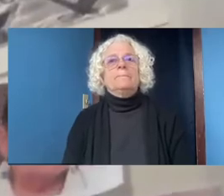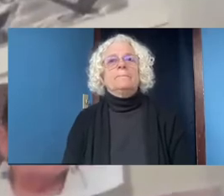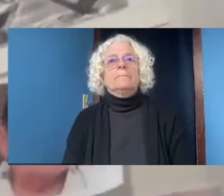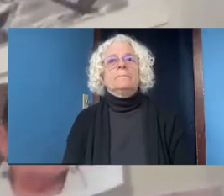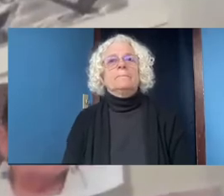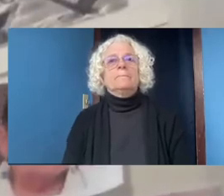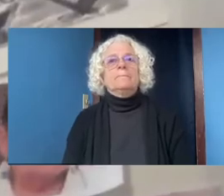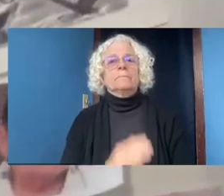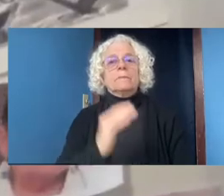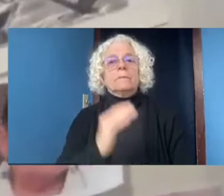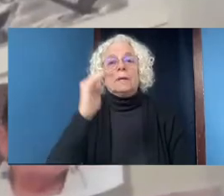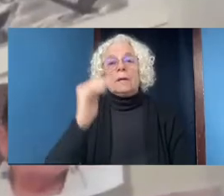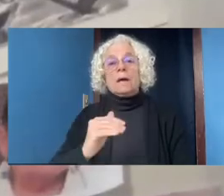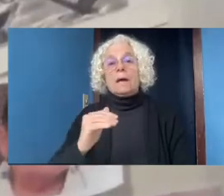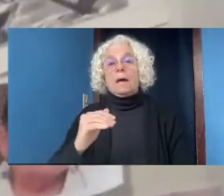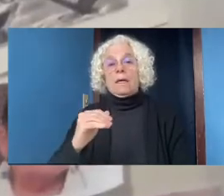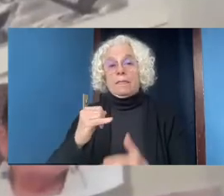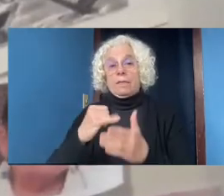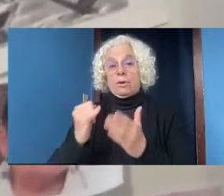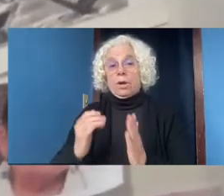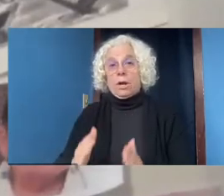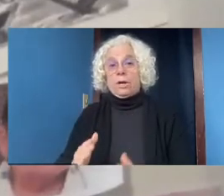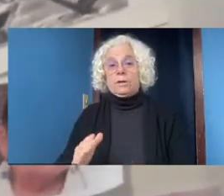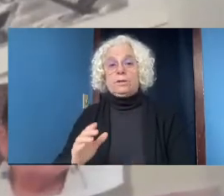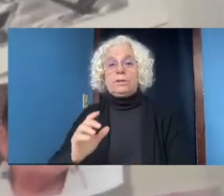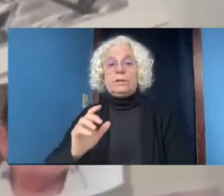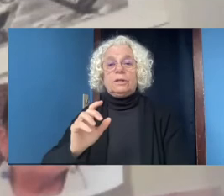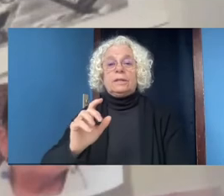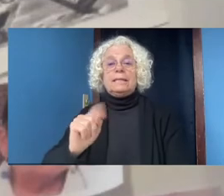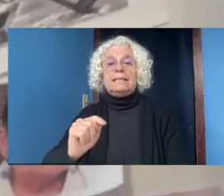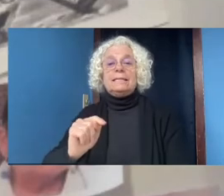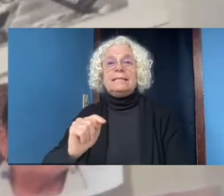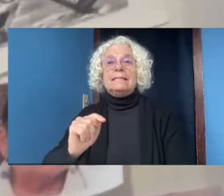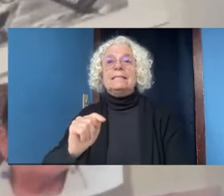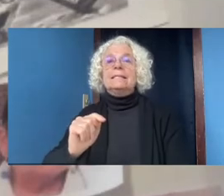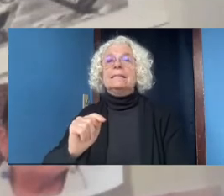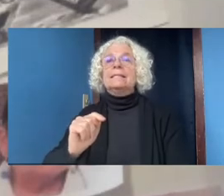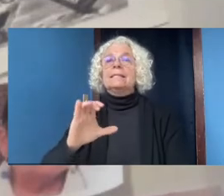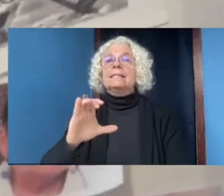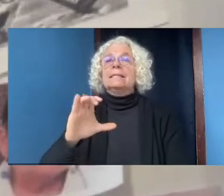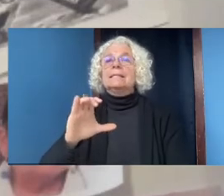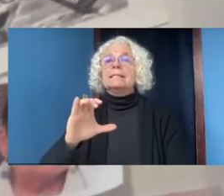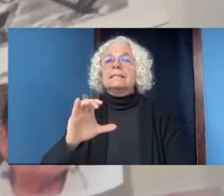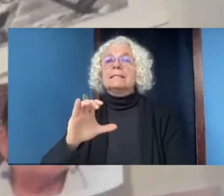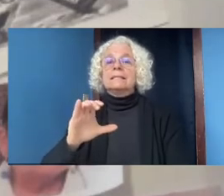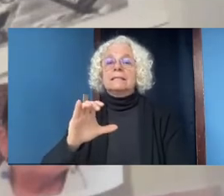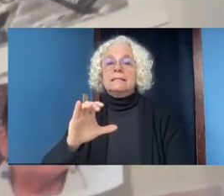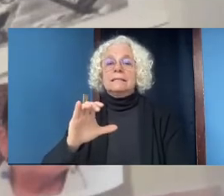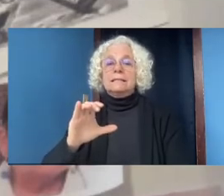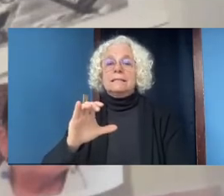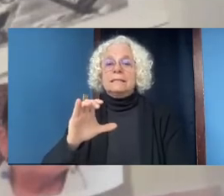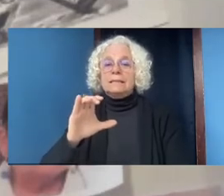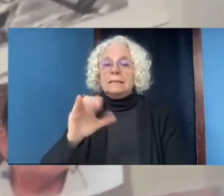One of my favorite artists is T.C. Cannon. This is his work right here.